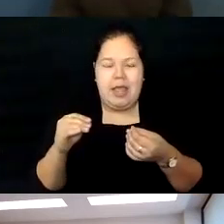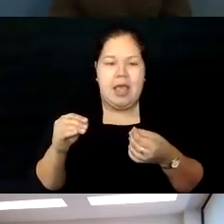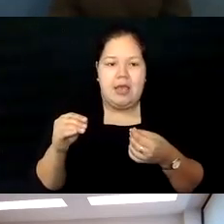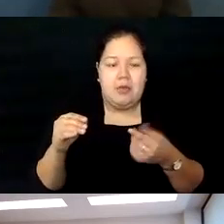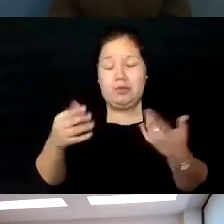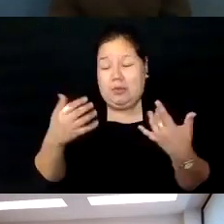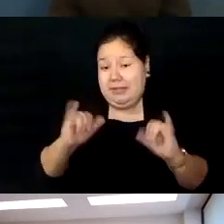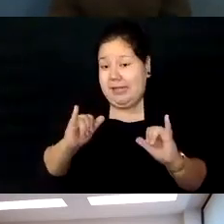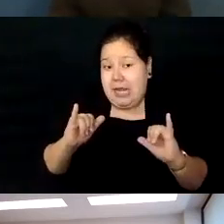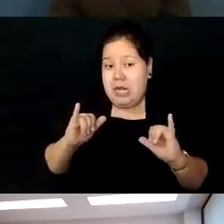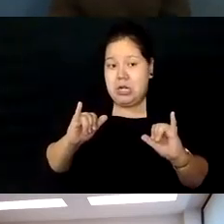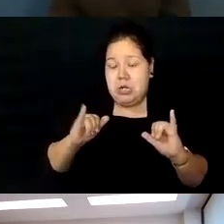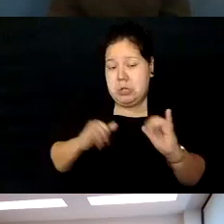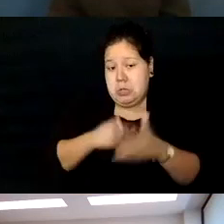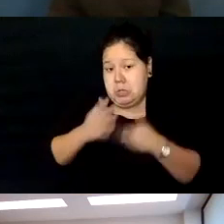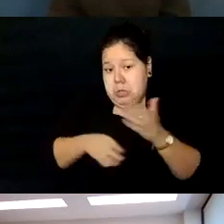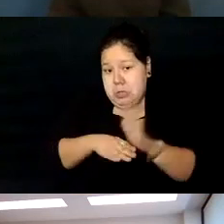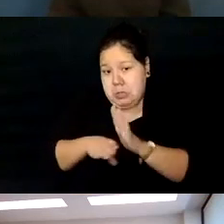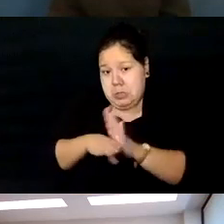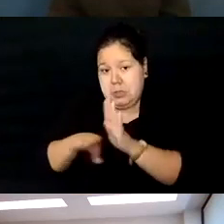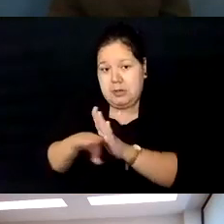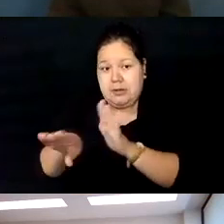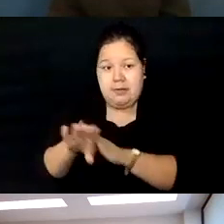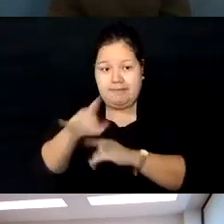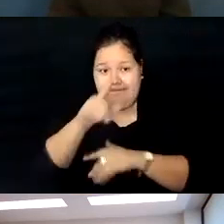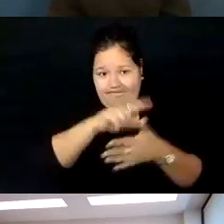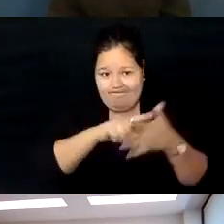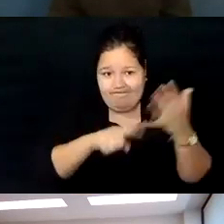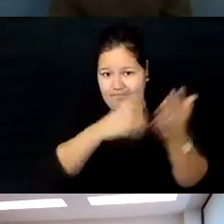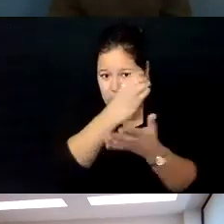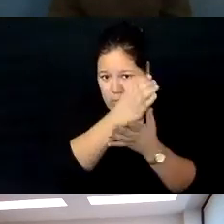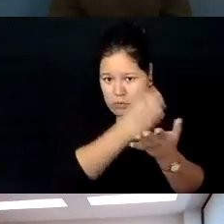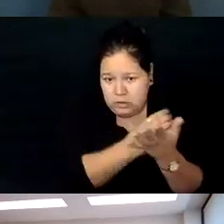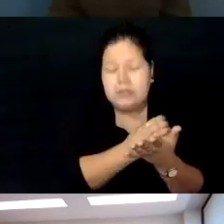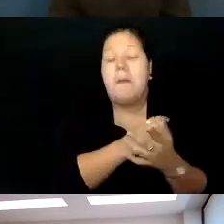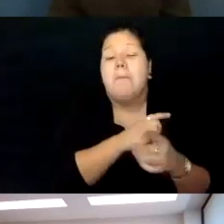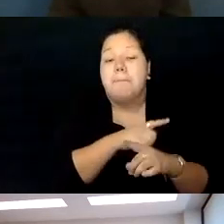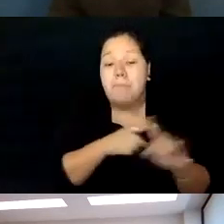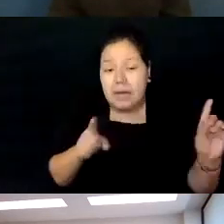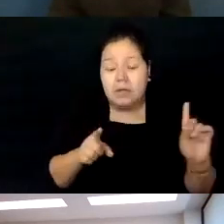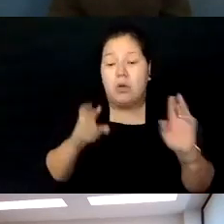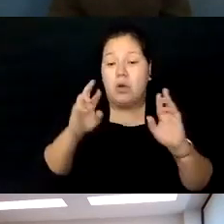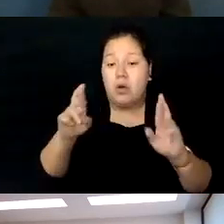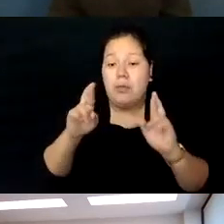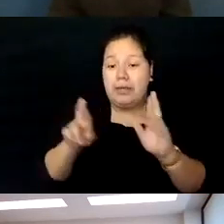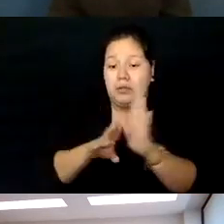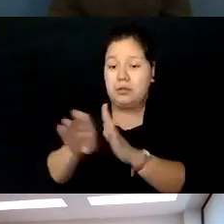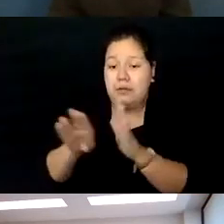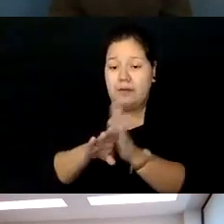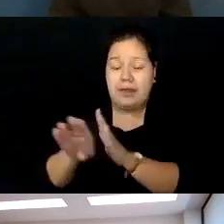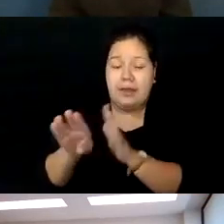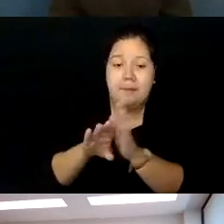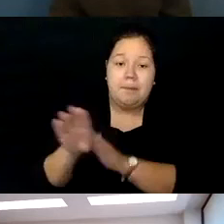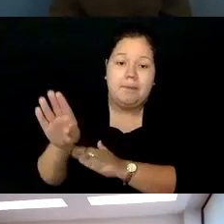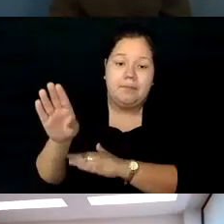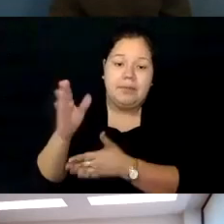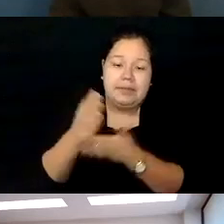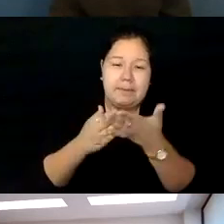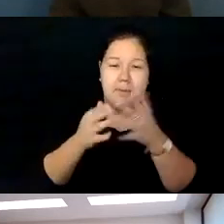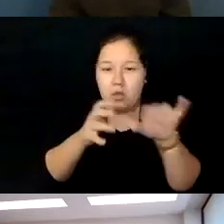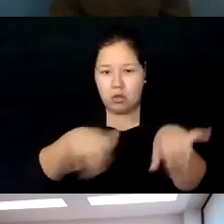very much drafting these and they're in development, we're working towards developing some